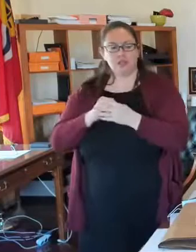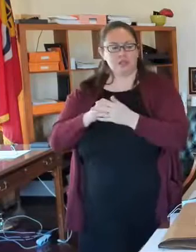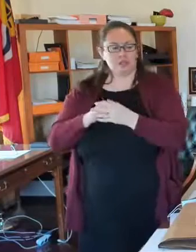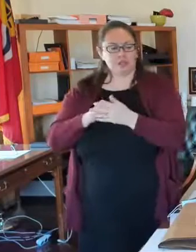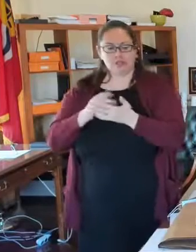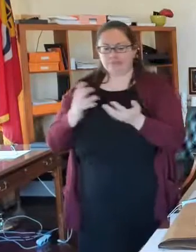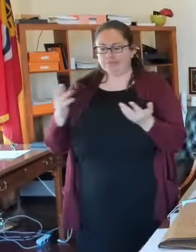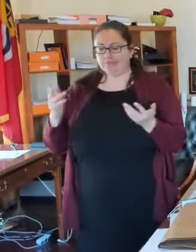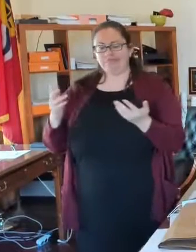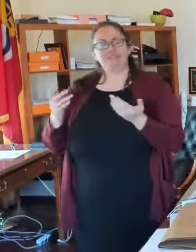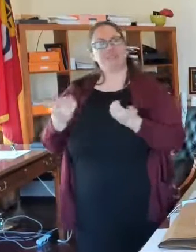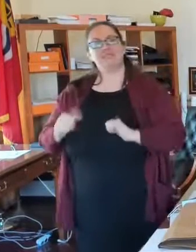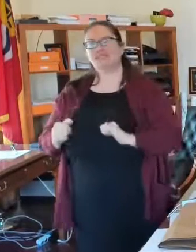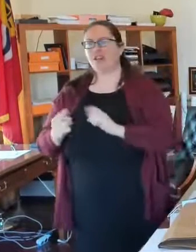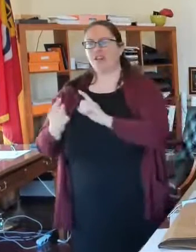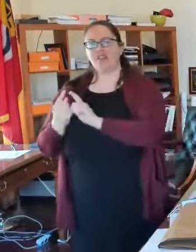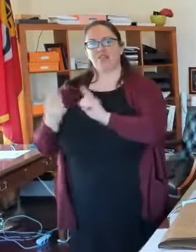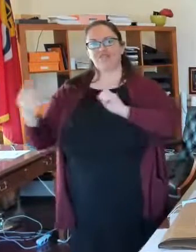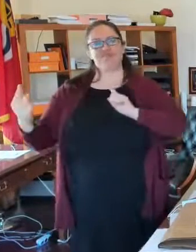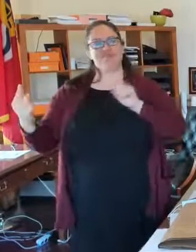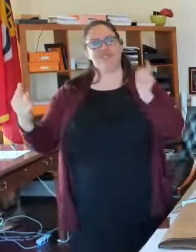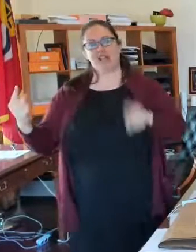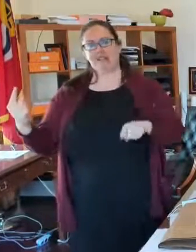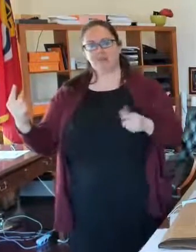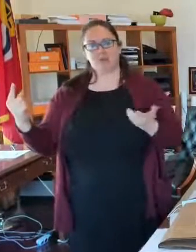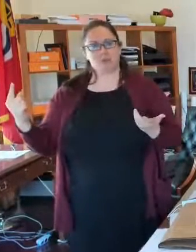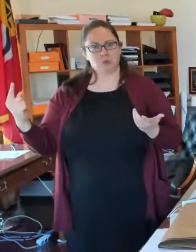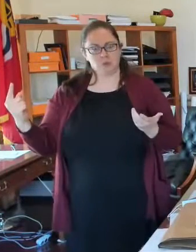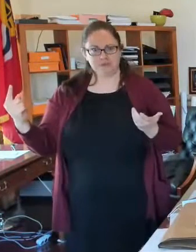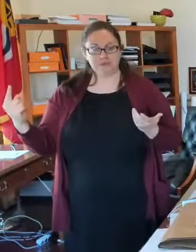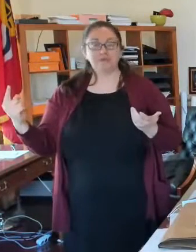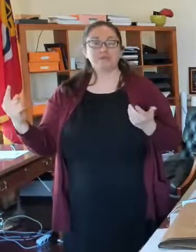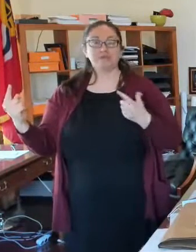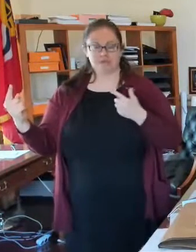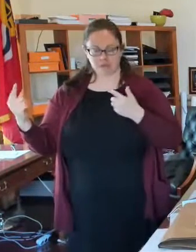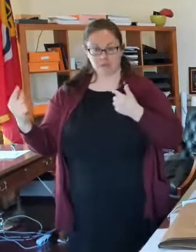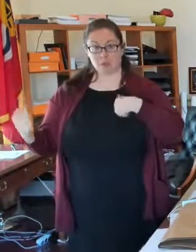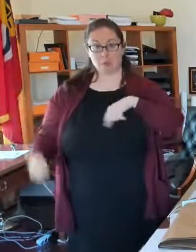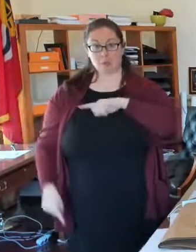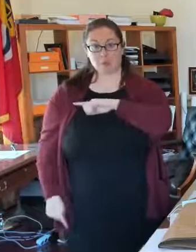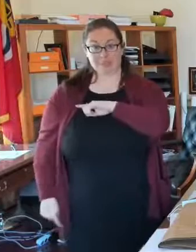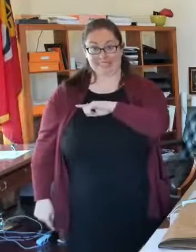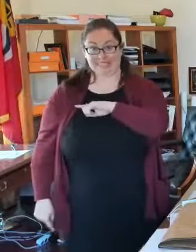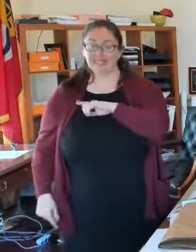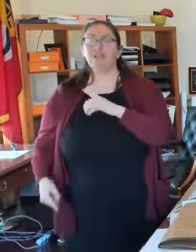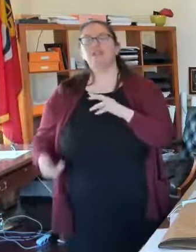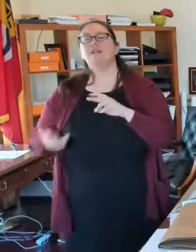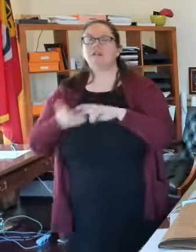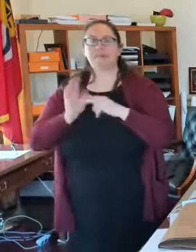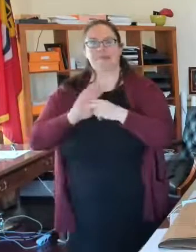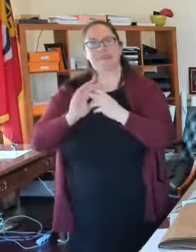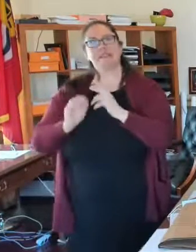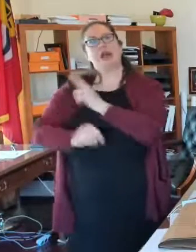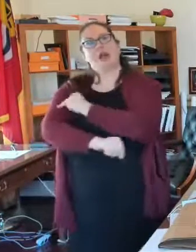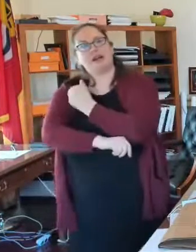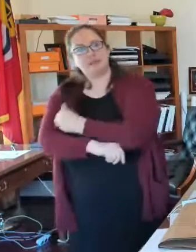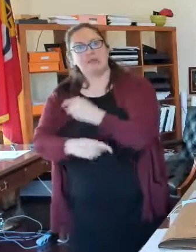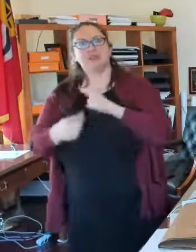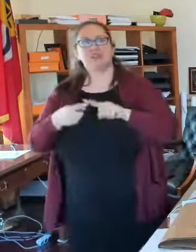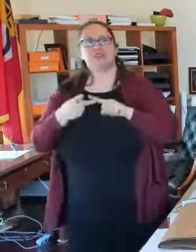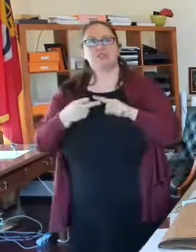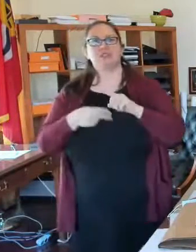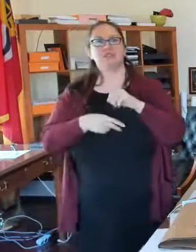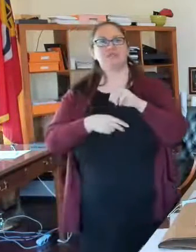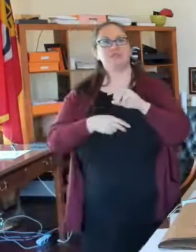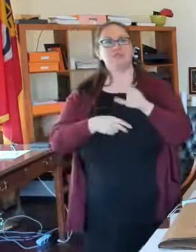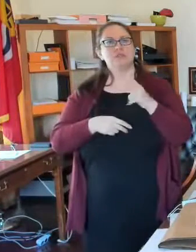to maintain that distance. We are concerned, and when I say we, I'm really talking about the hospitals, the pandemic task force. We